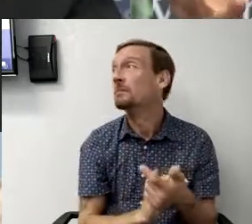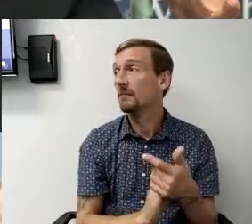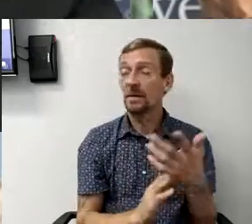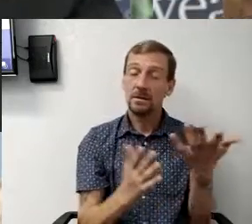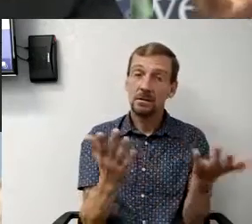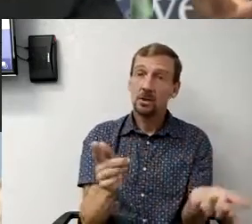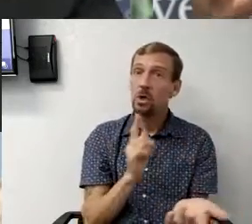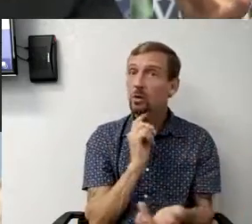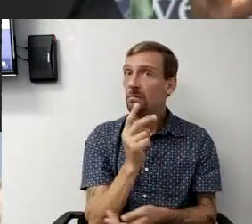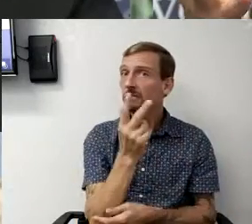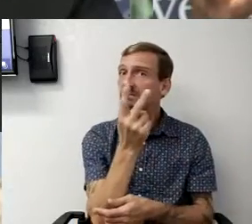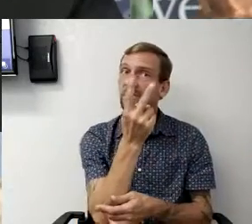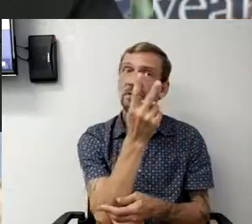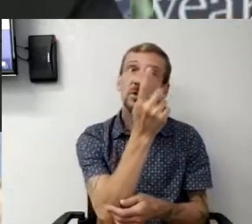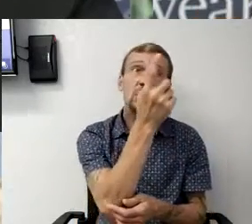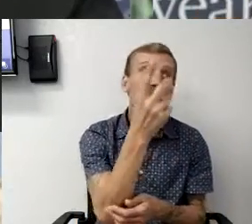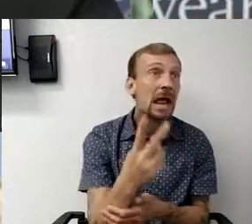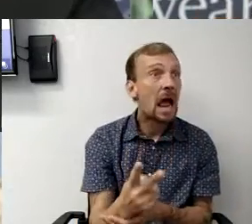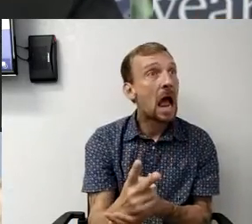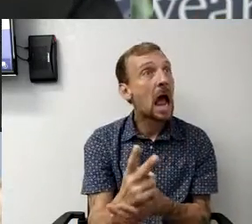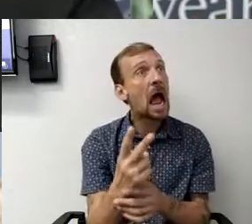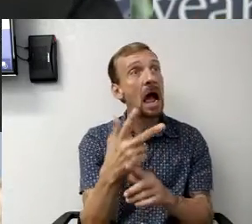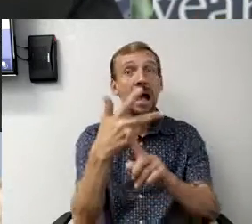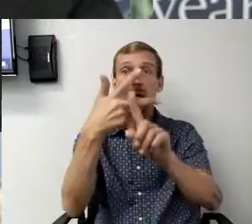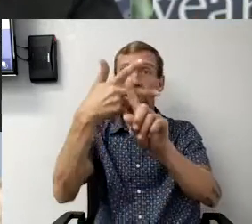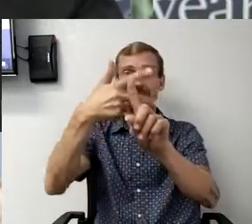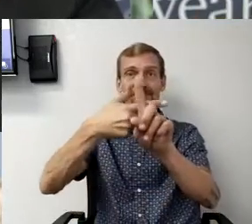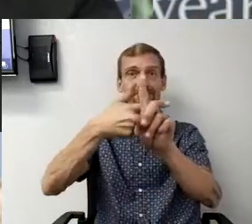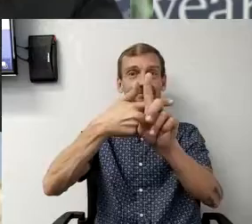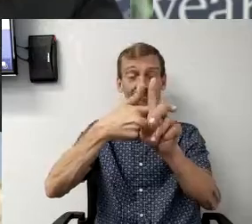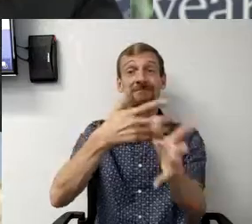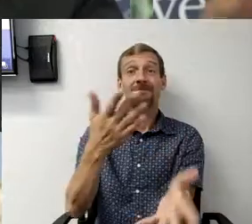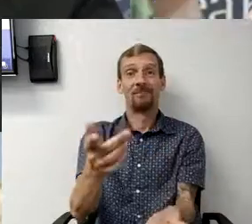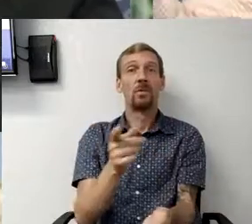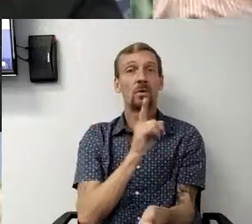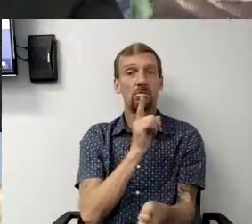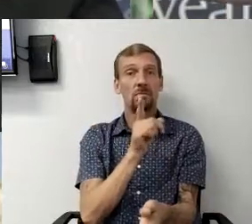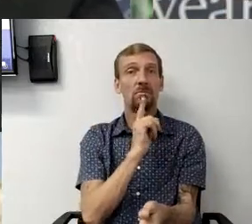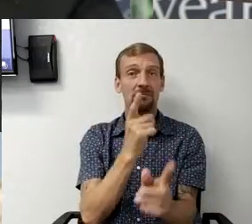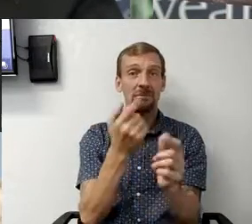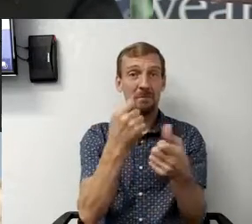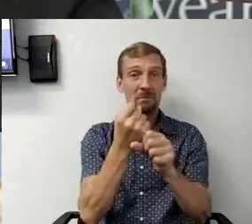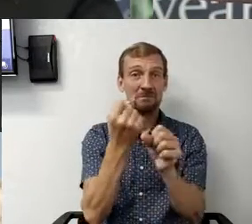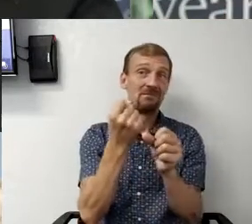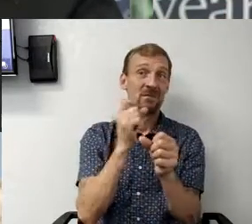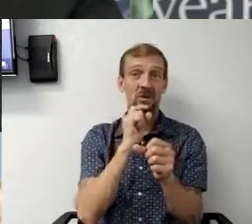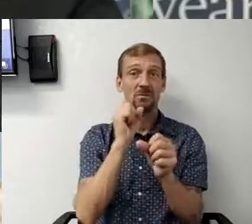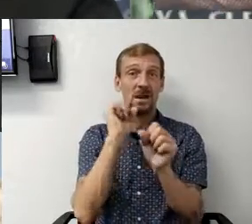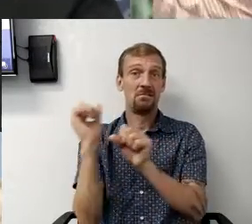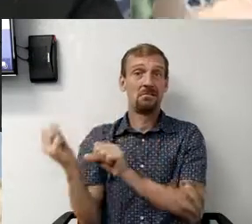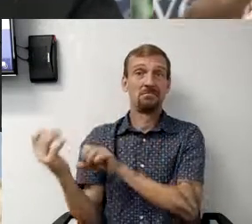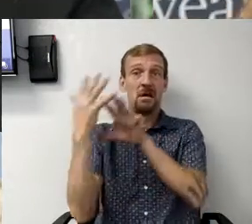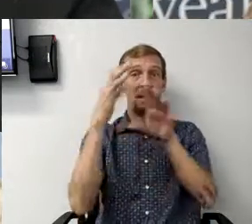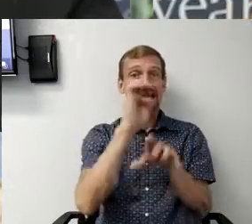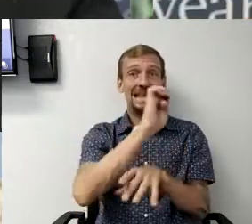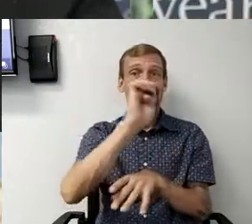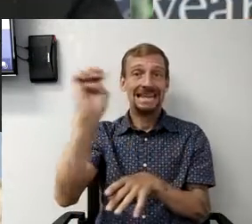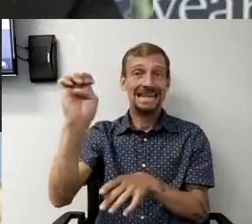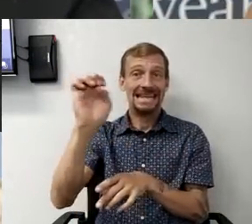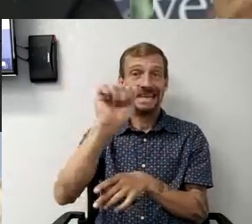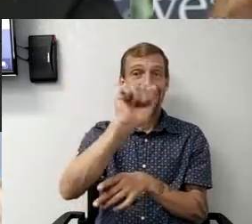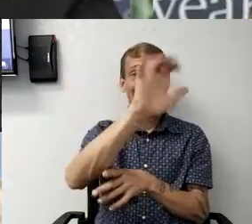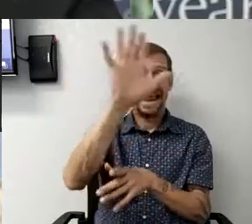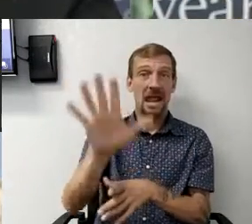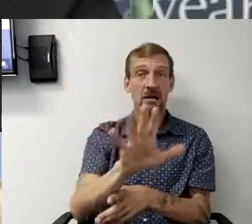within 2.5, just under 3 months. So it made Yeah. its way from, East Asia all the way over to